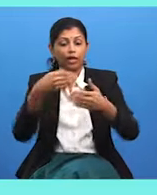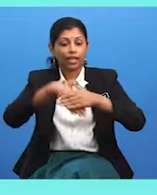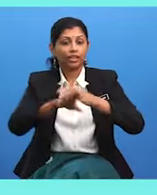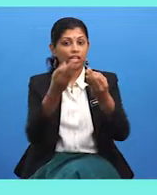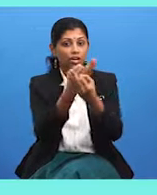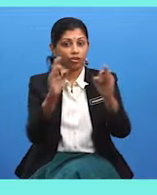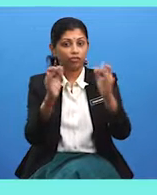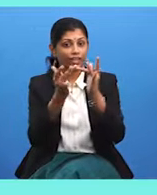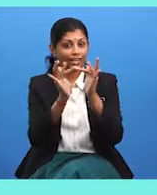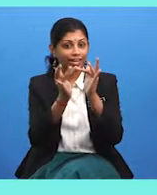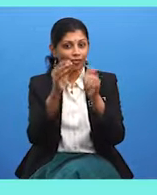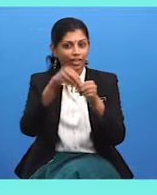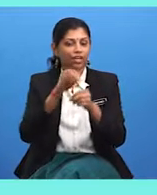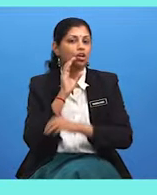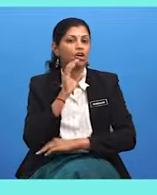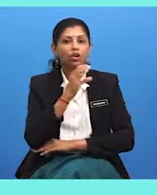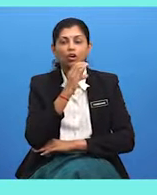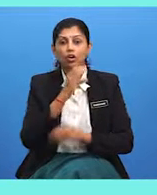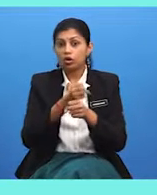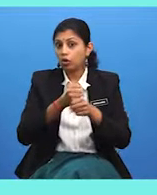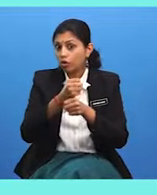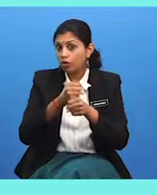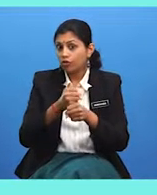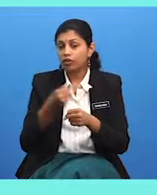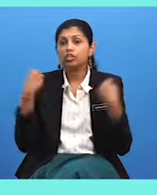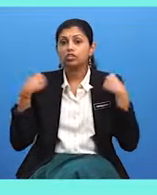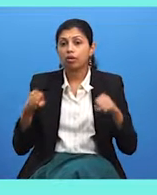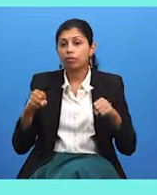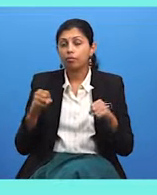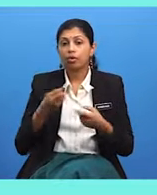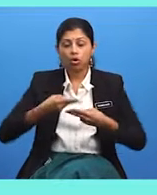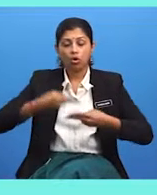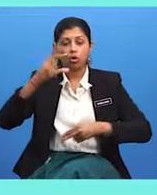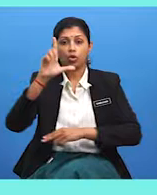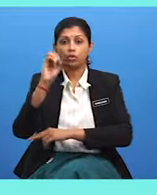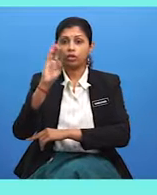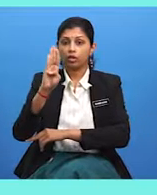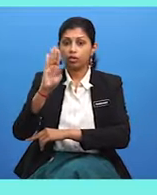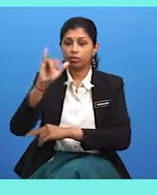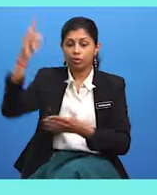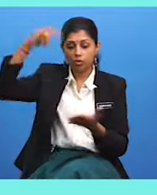network in a coffee shop, hotel lobby, or airport lounge.